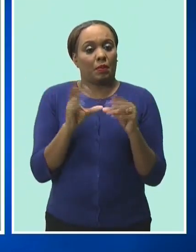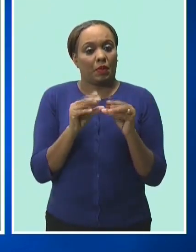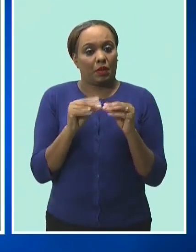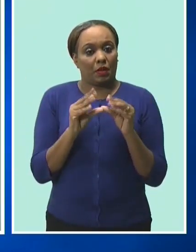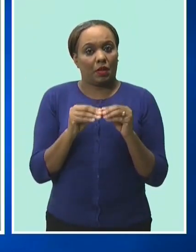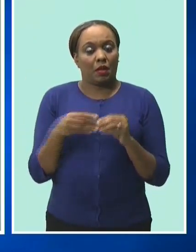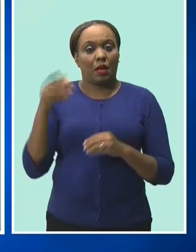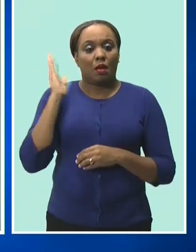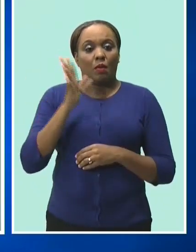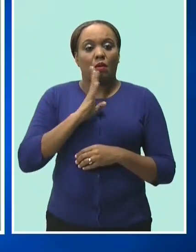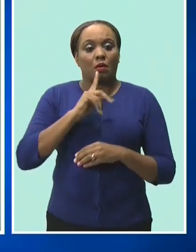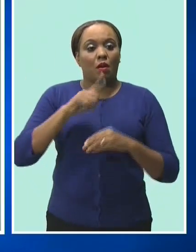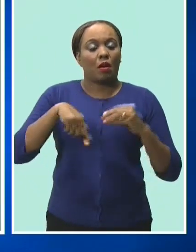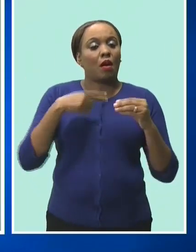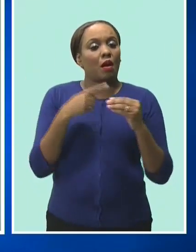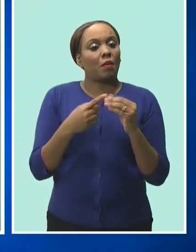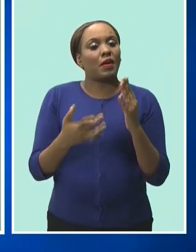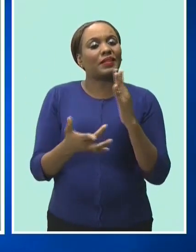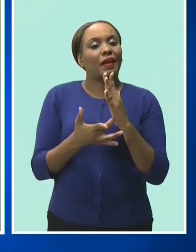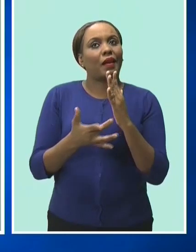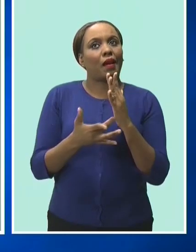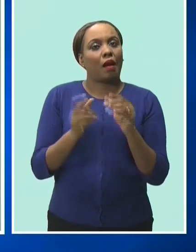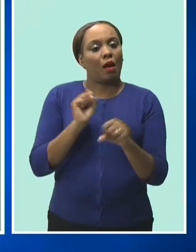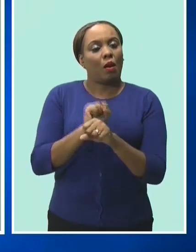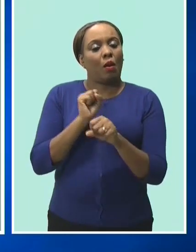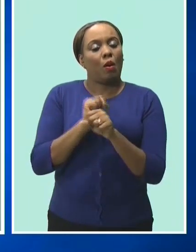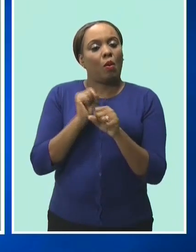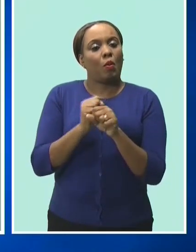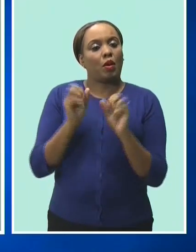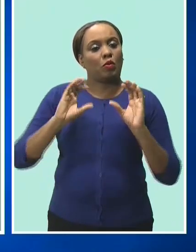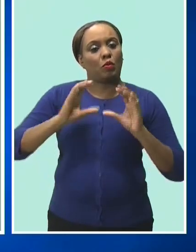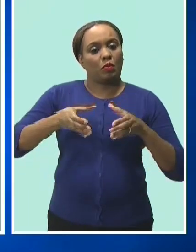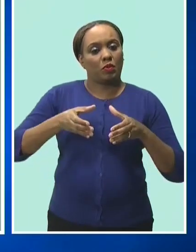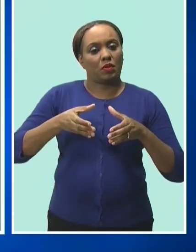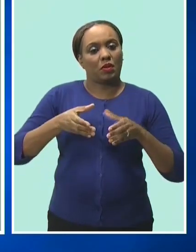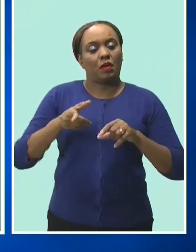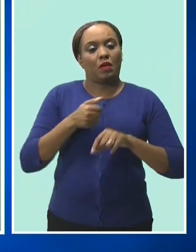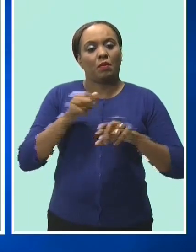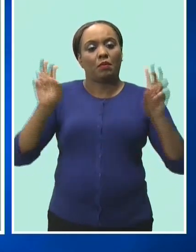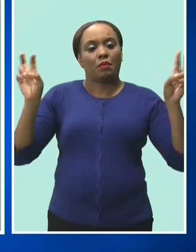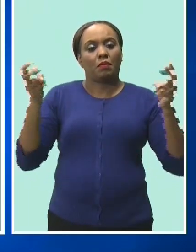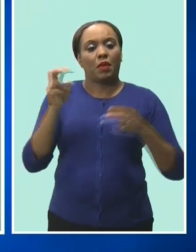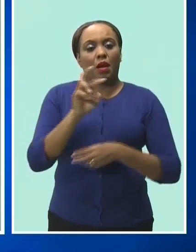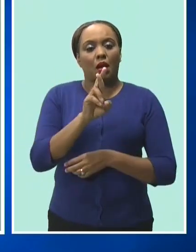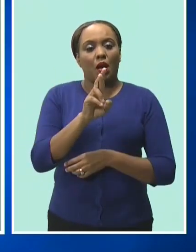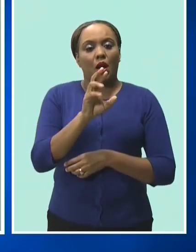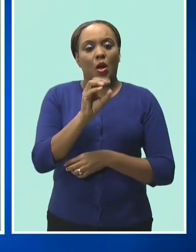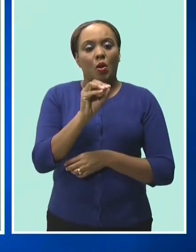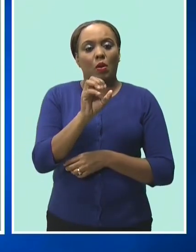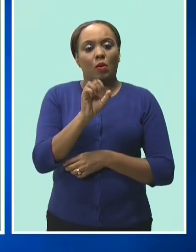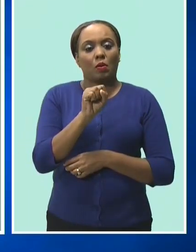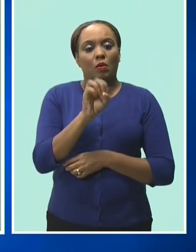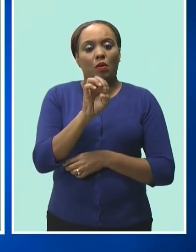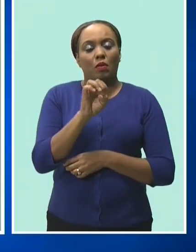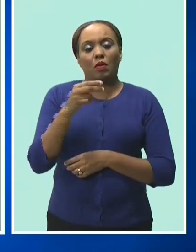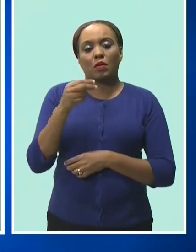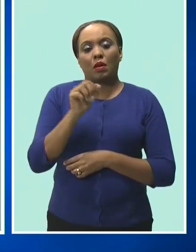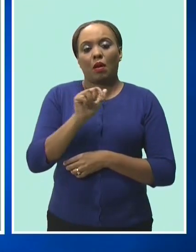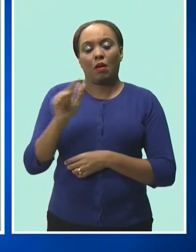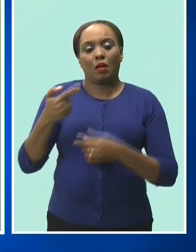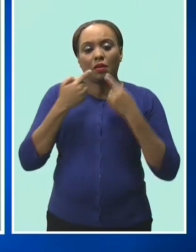technical working groups that came out of the Rose Hall Declaration in Montego Bay in